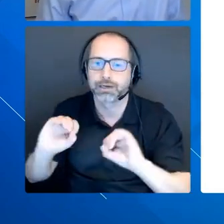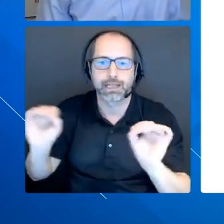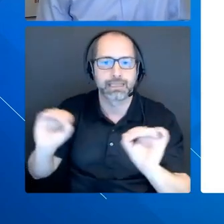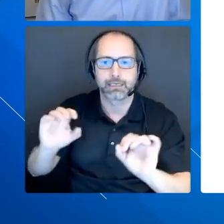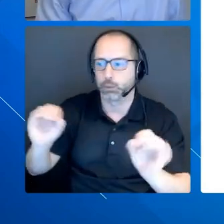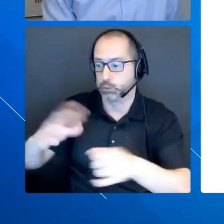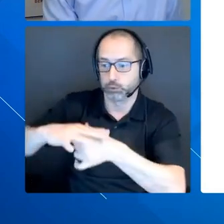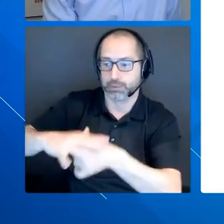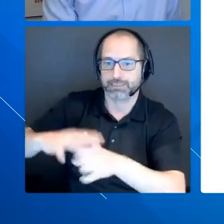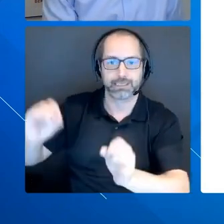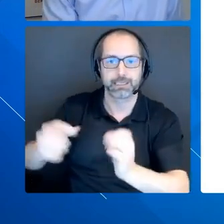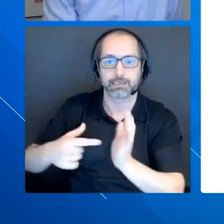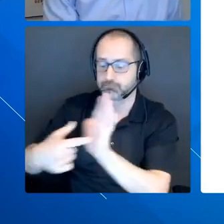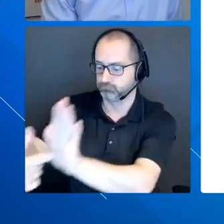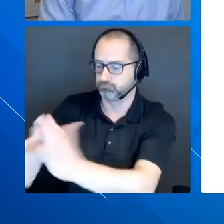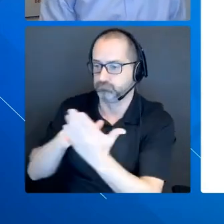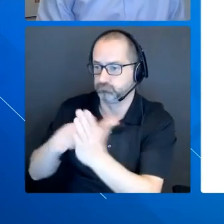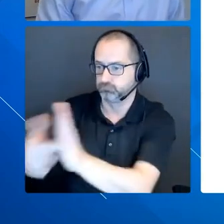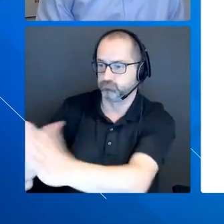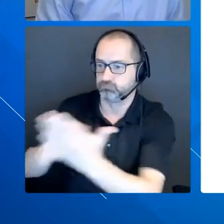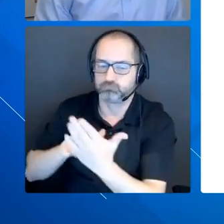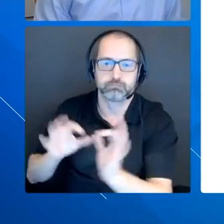stress. It just works.